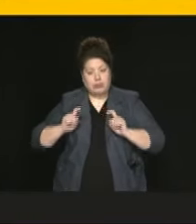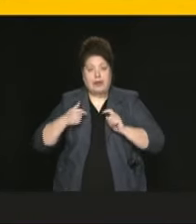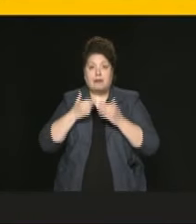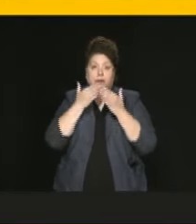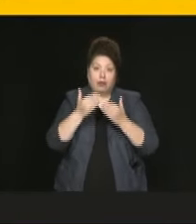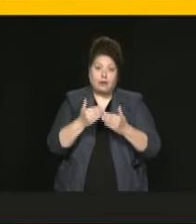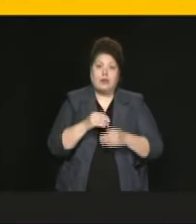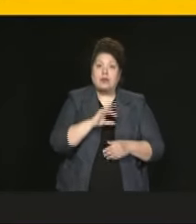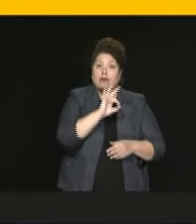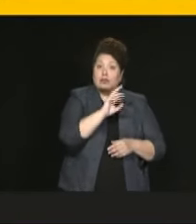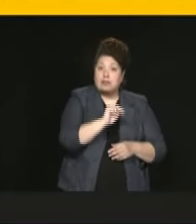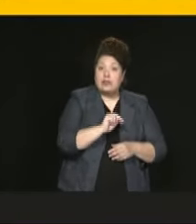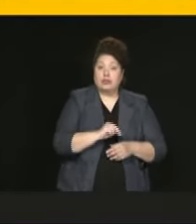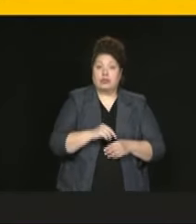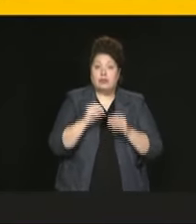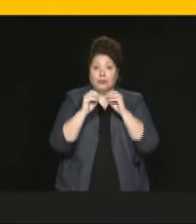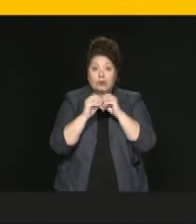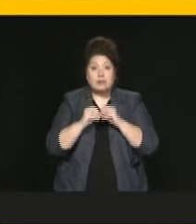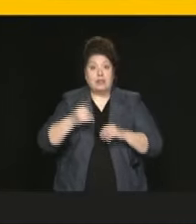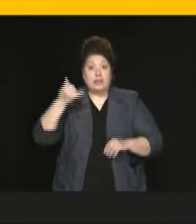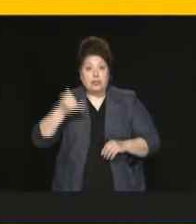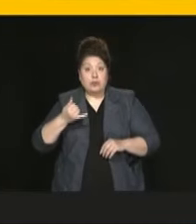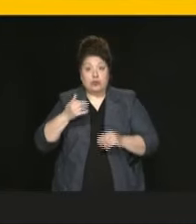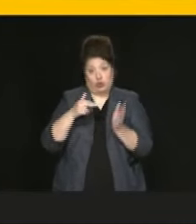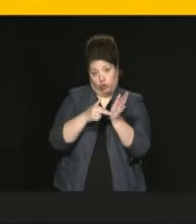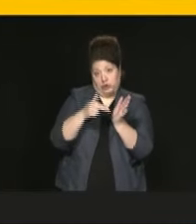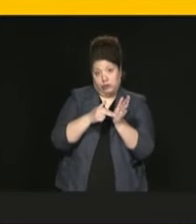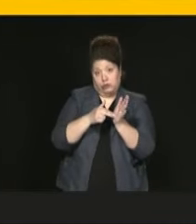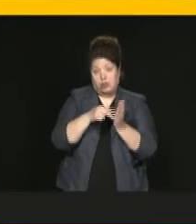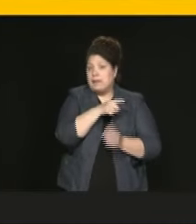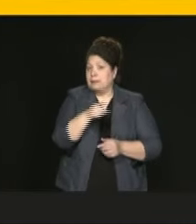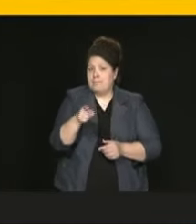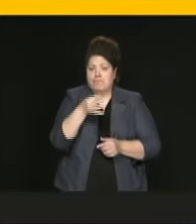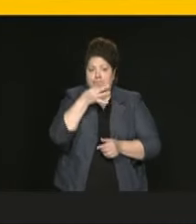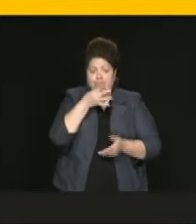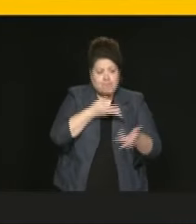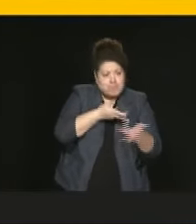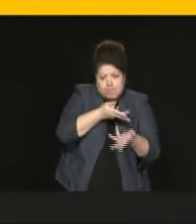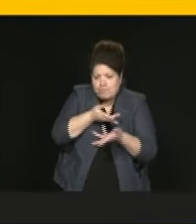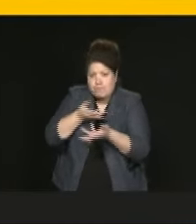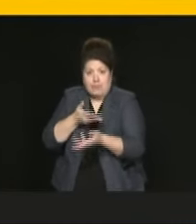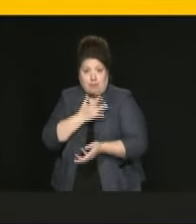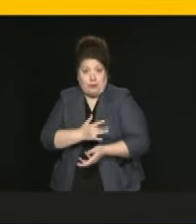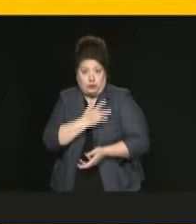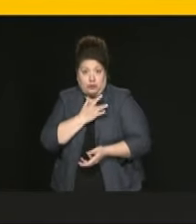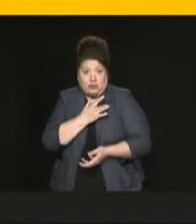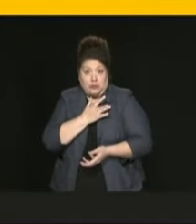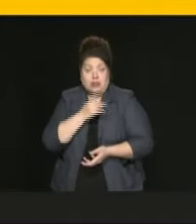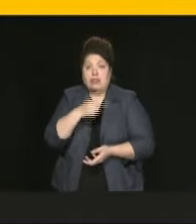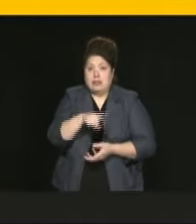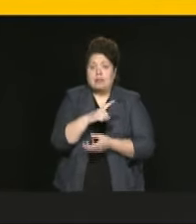practicing in various settings in Canada, caring for patients while working to promote and provide culturally safe health care.